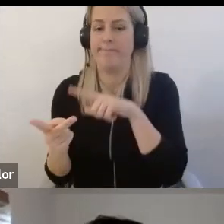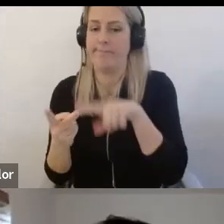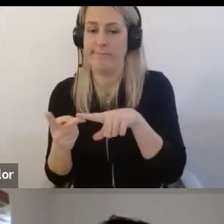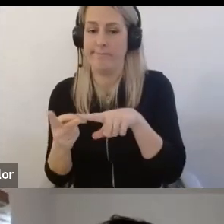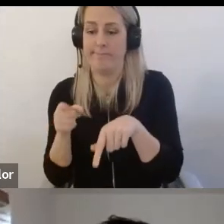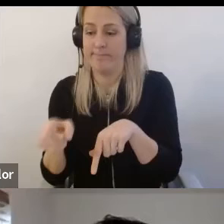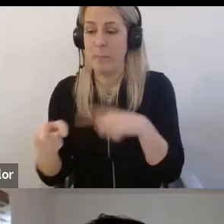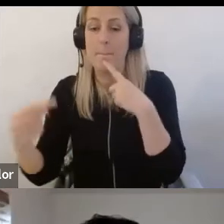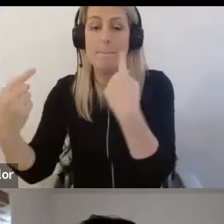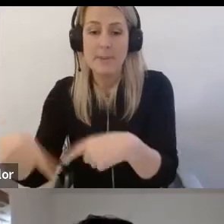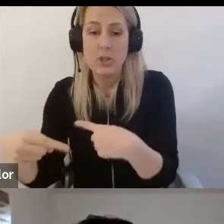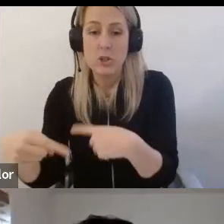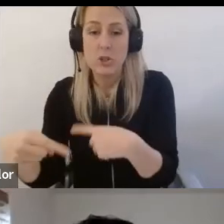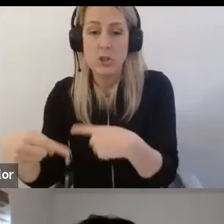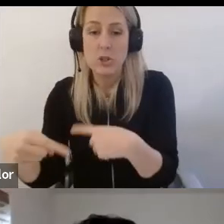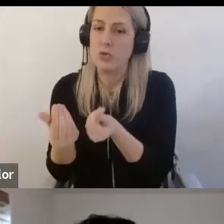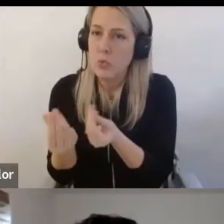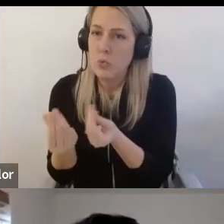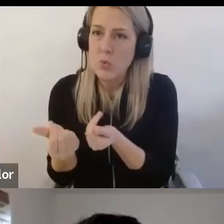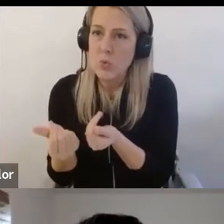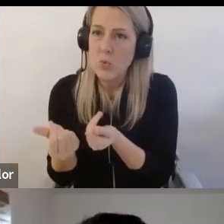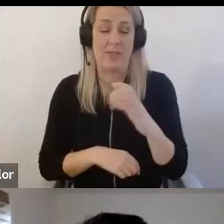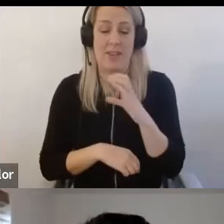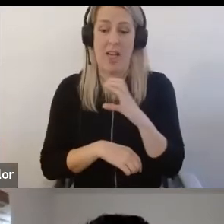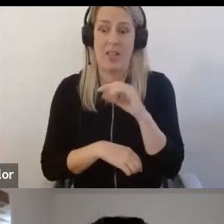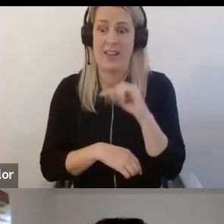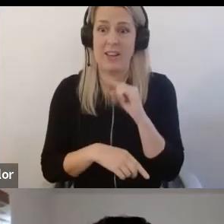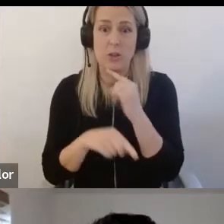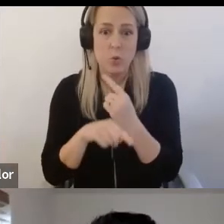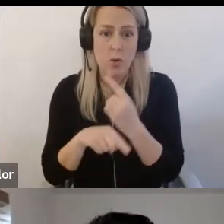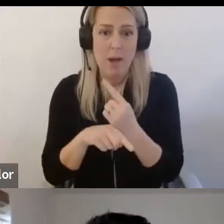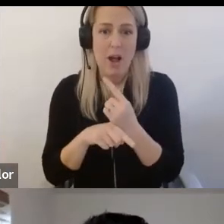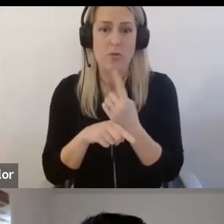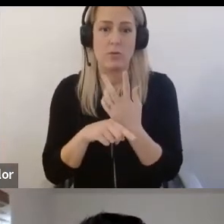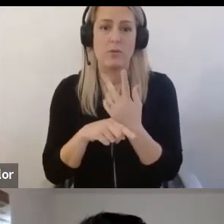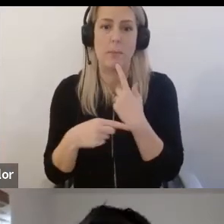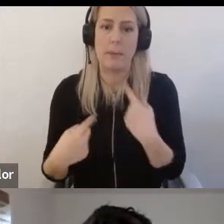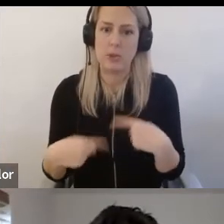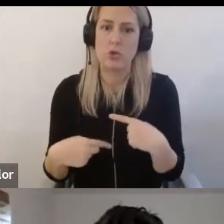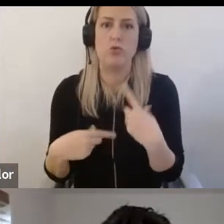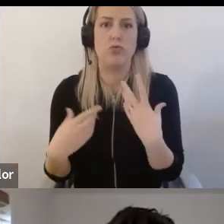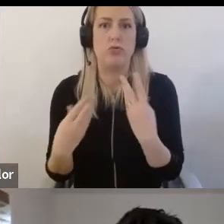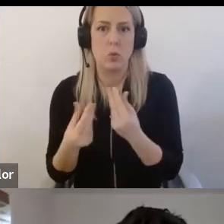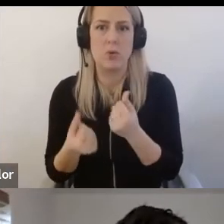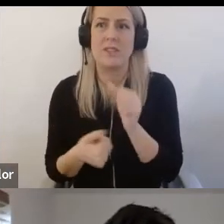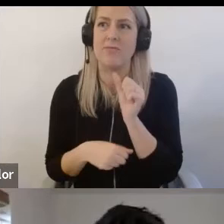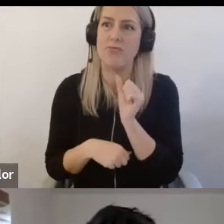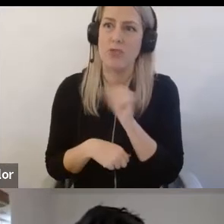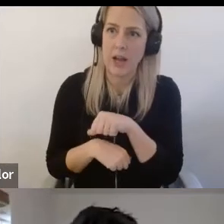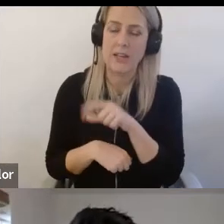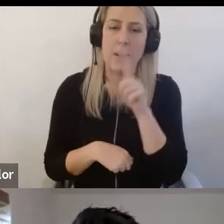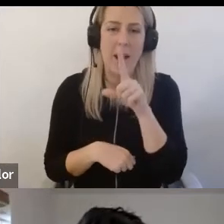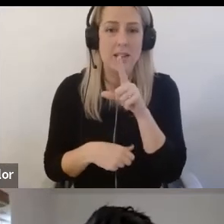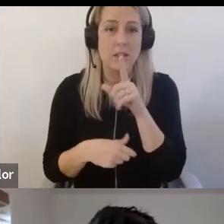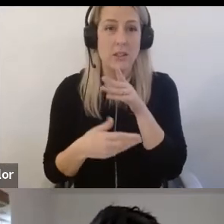correct in terms of the permissions and resourcing piece. But I don't think that that is a problem in many countries.